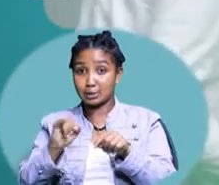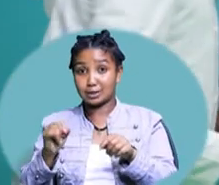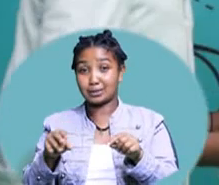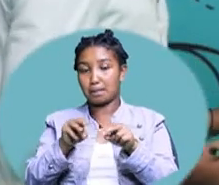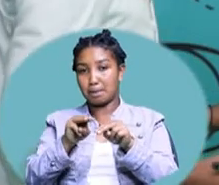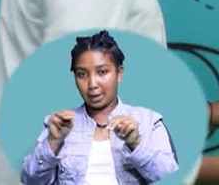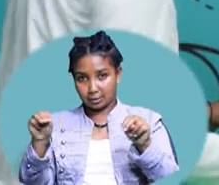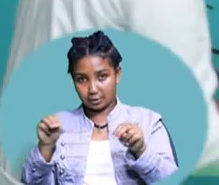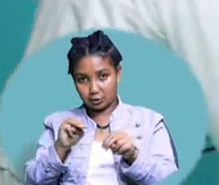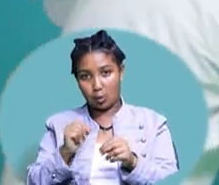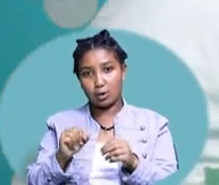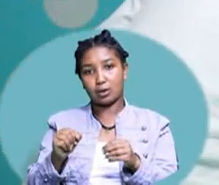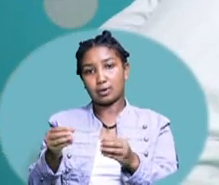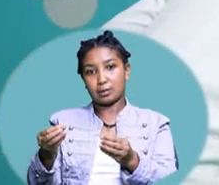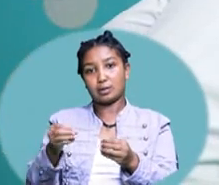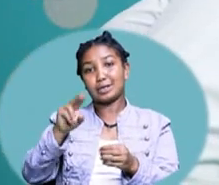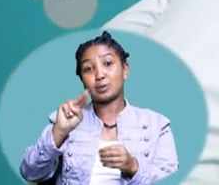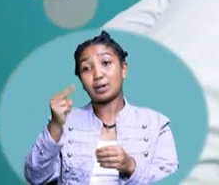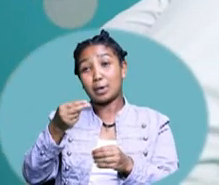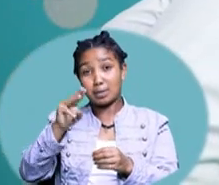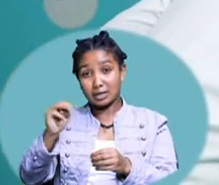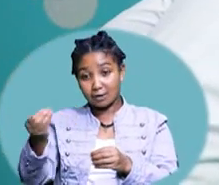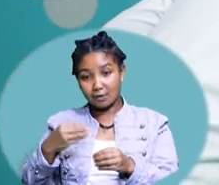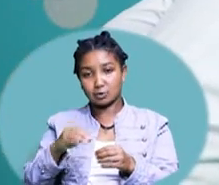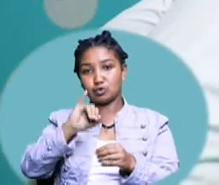Newton meter gives us joule.